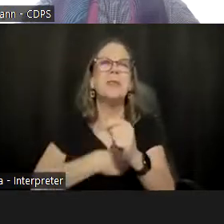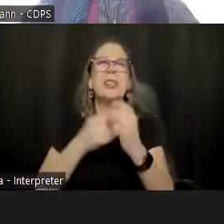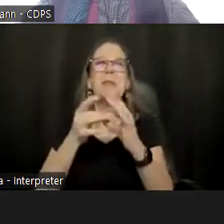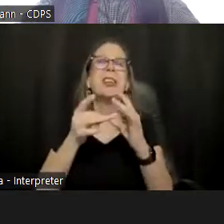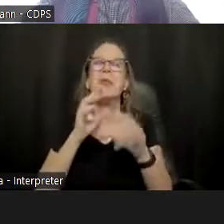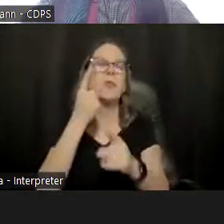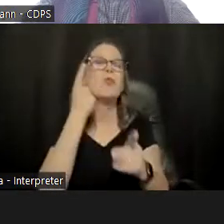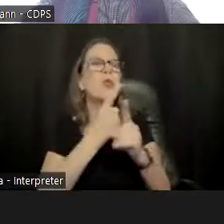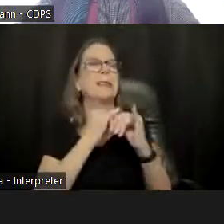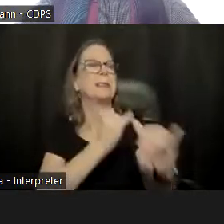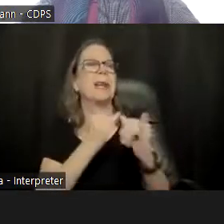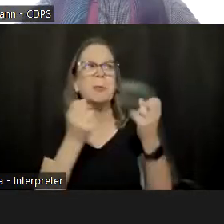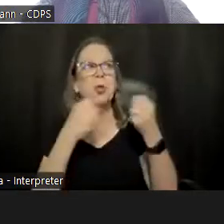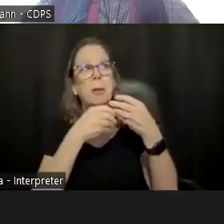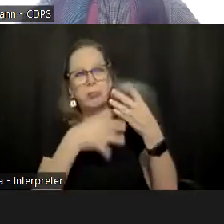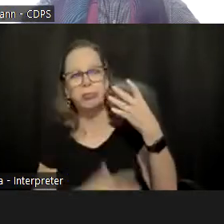Same.